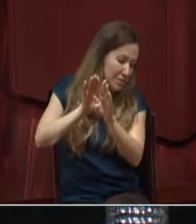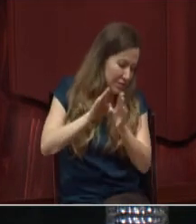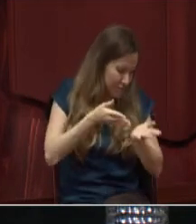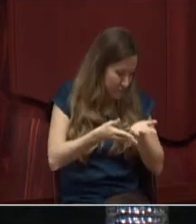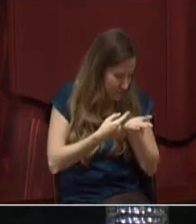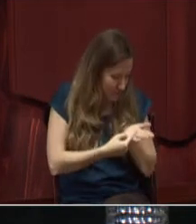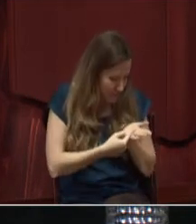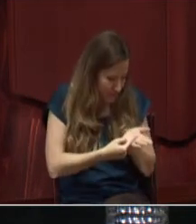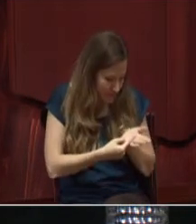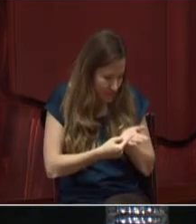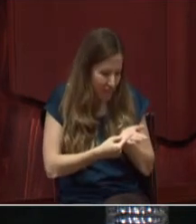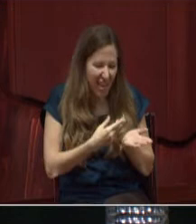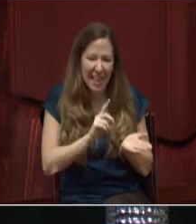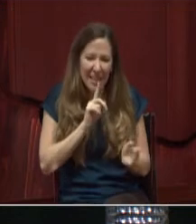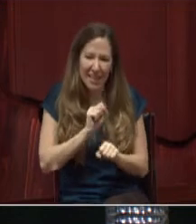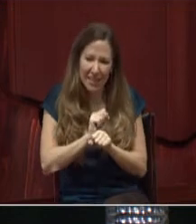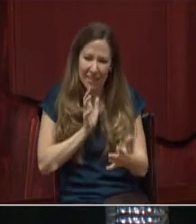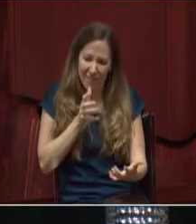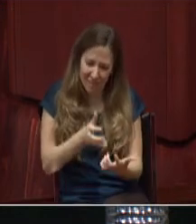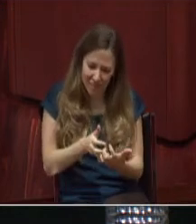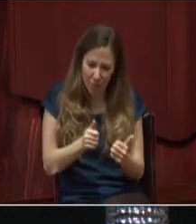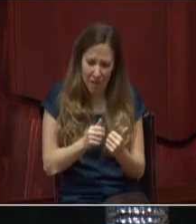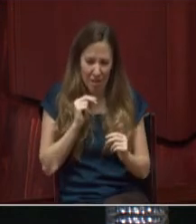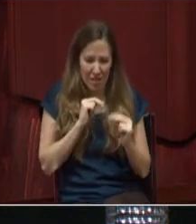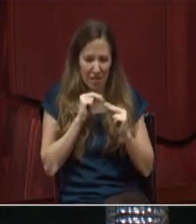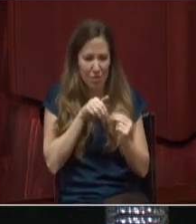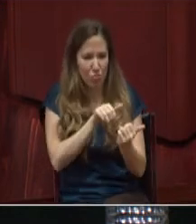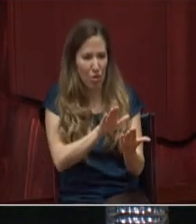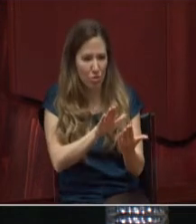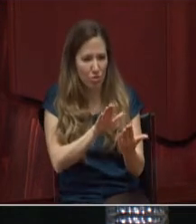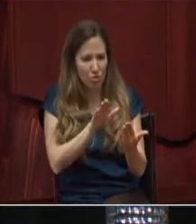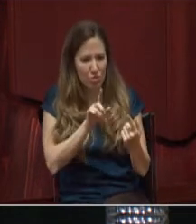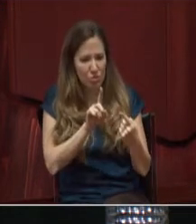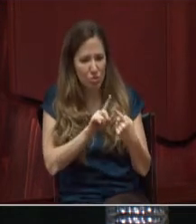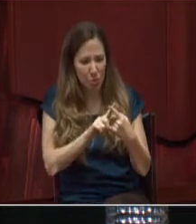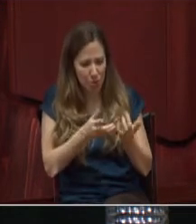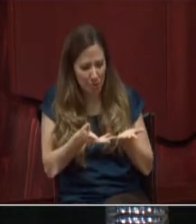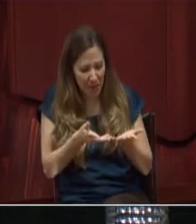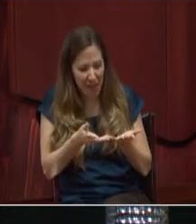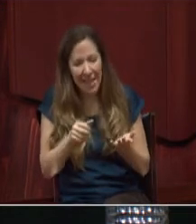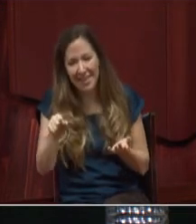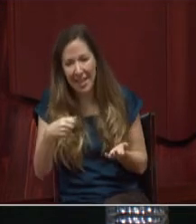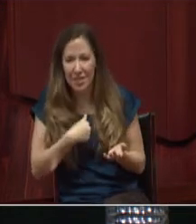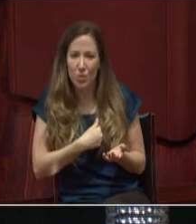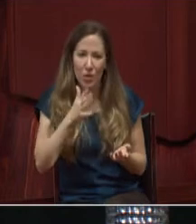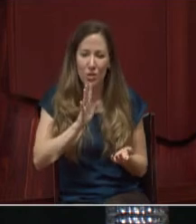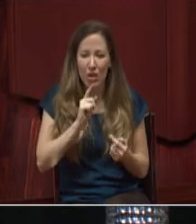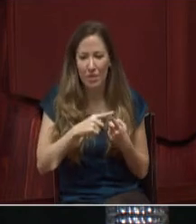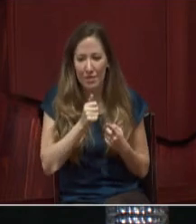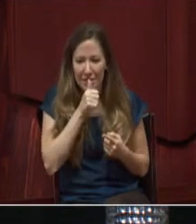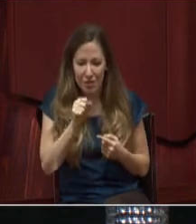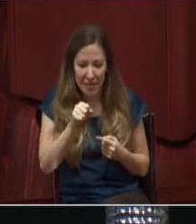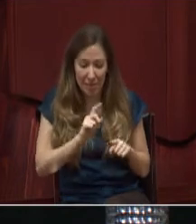to the Nixon-Kissinger approach of dealing, I have to say, in many cases, secretly. We ought to get into the secrecy issue at some point.